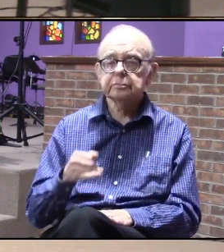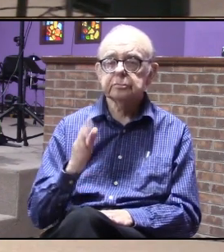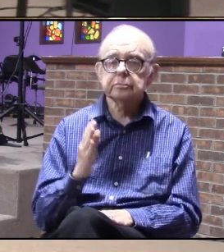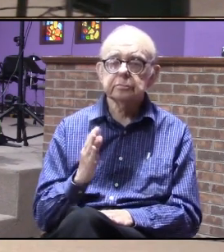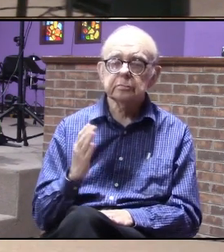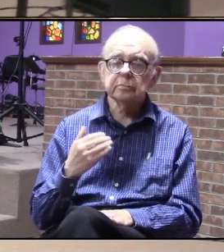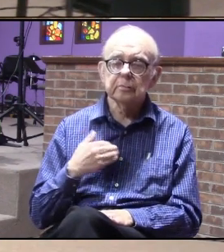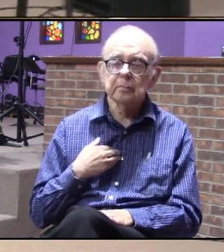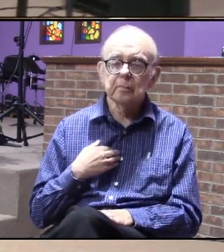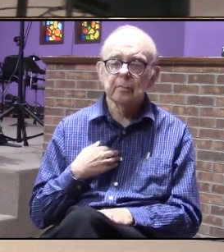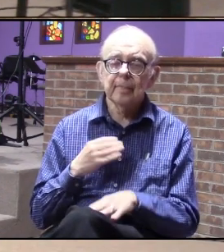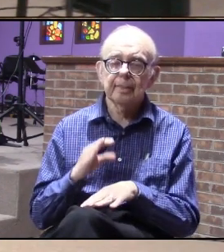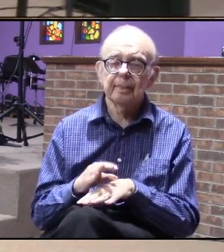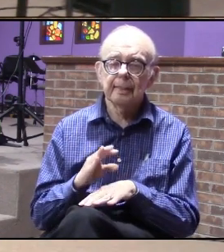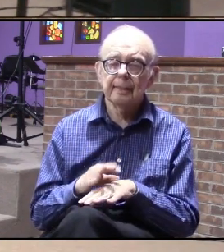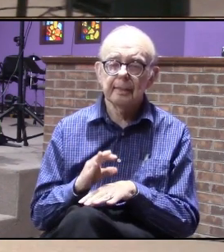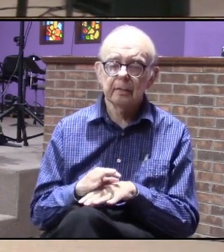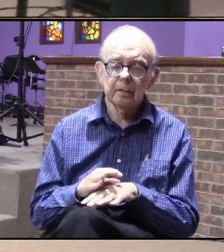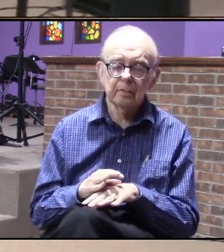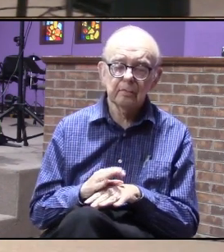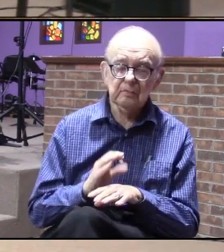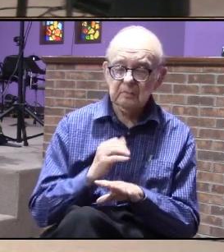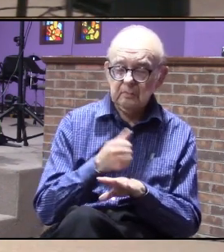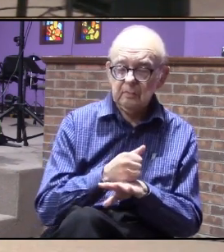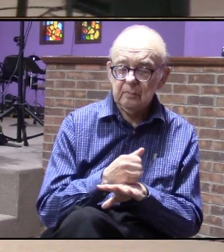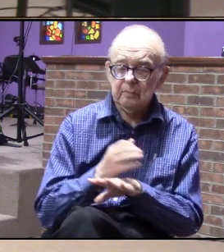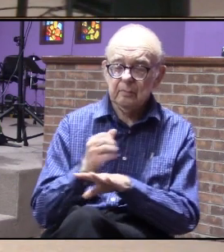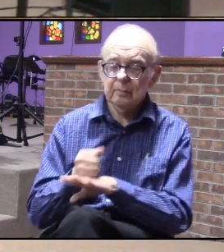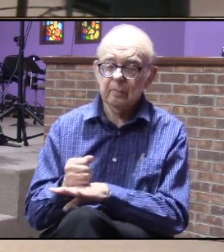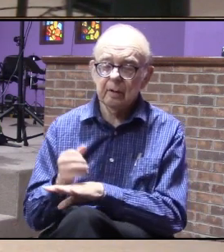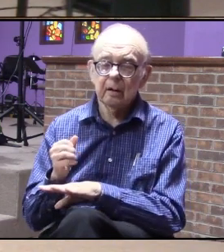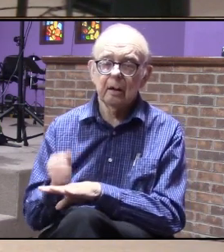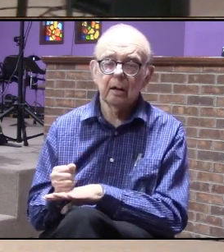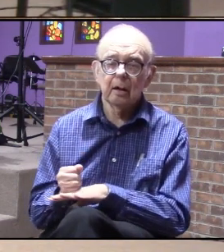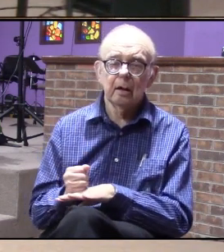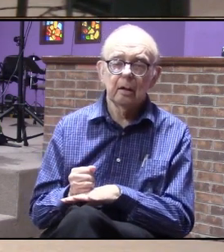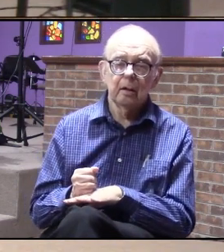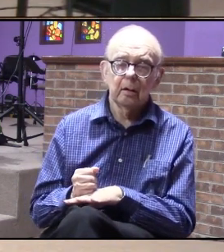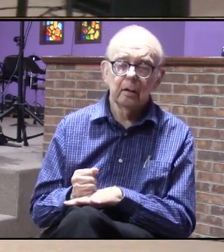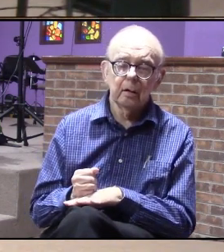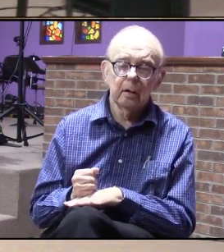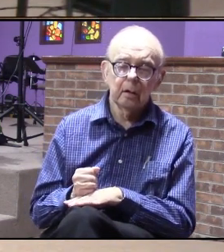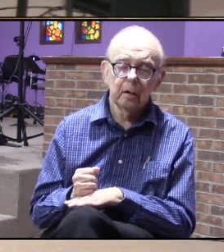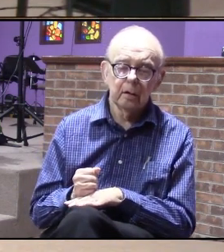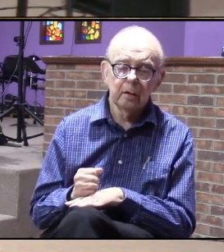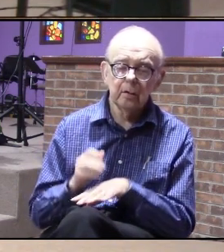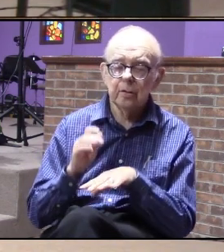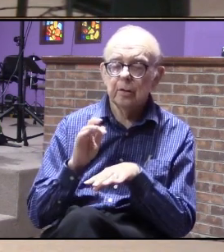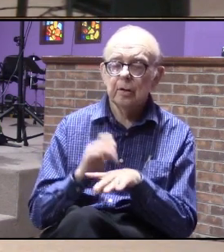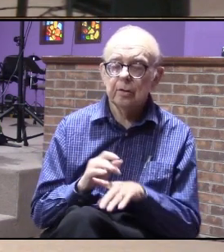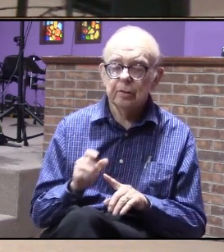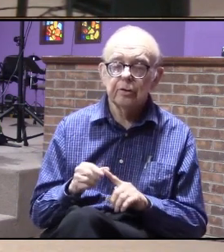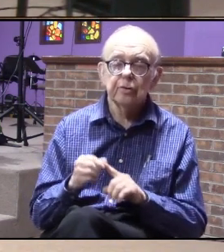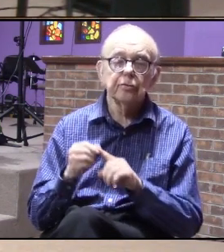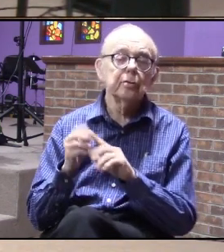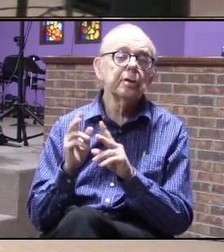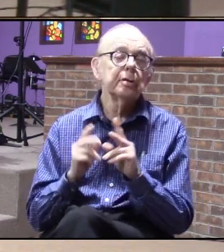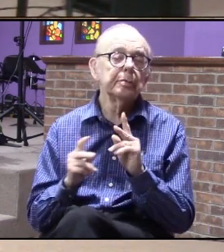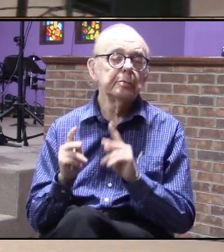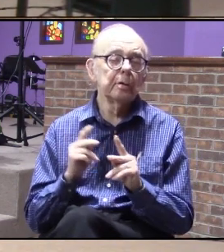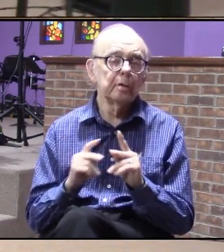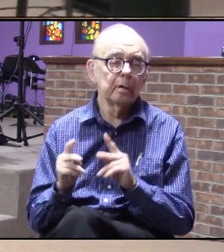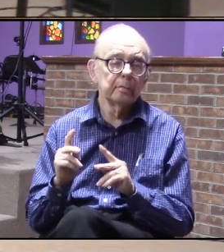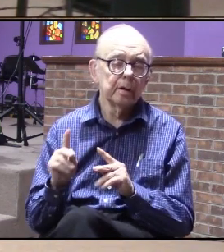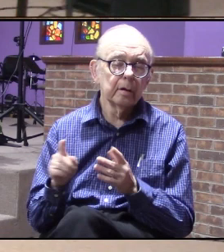Because God has got churches situated and to reach certain people.